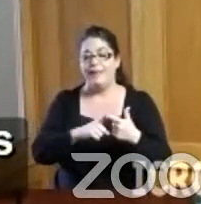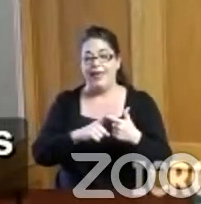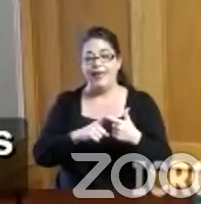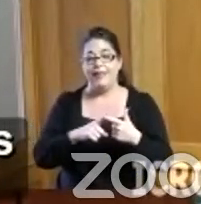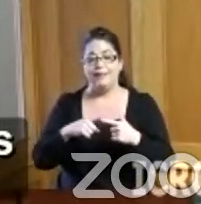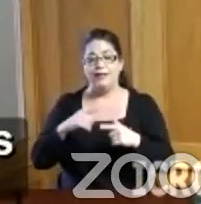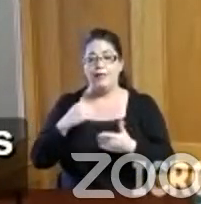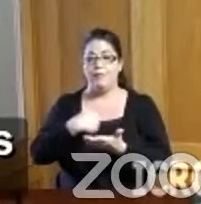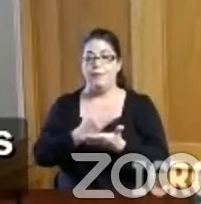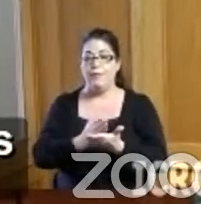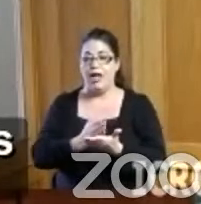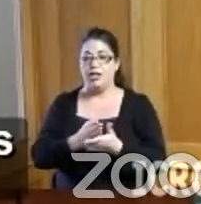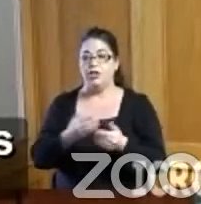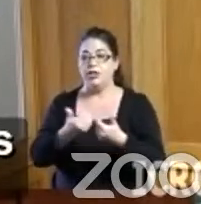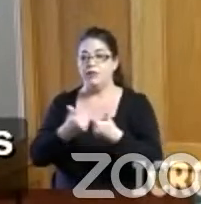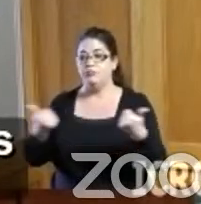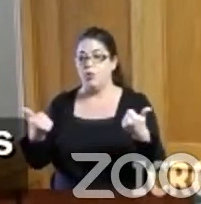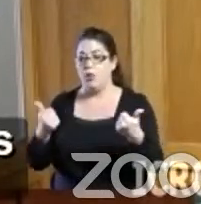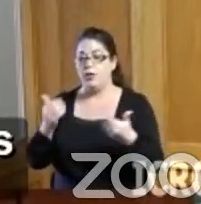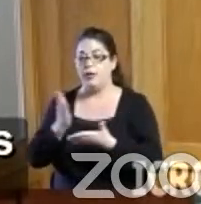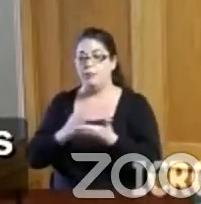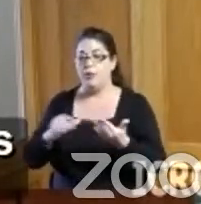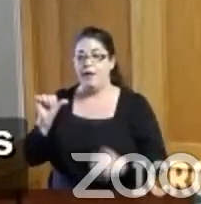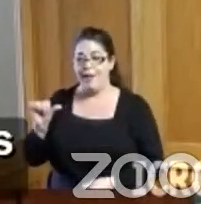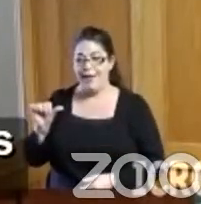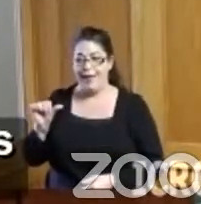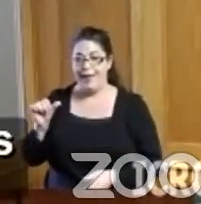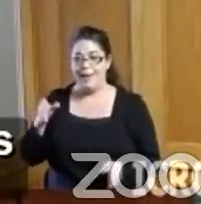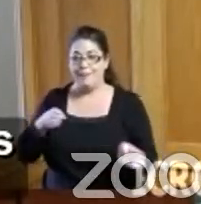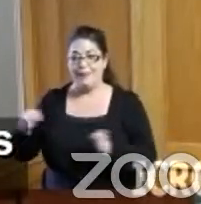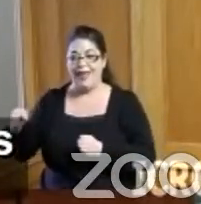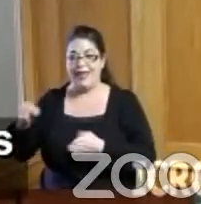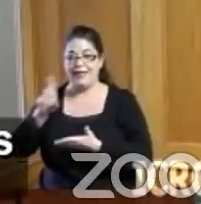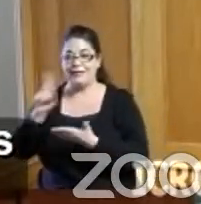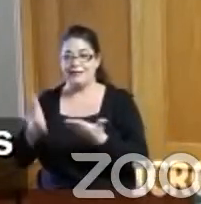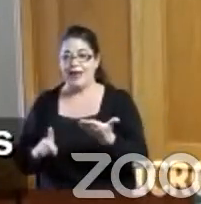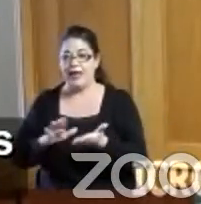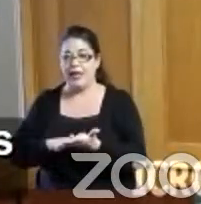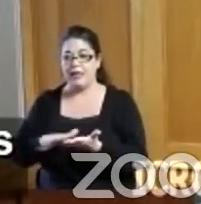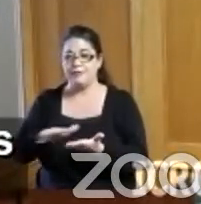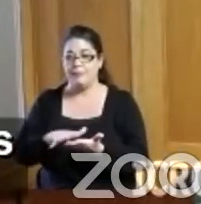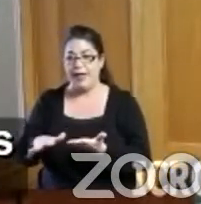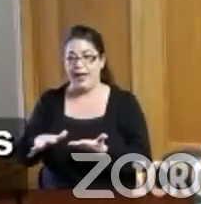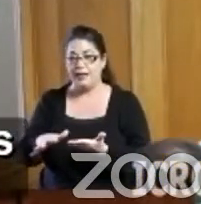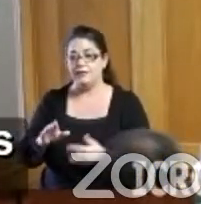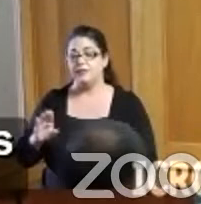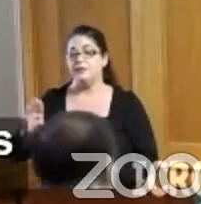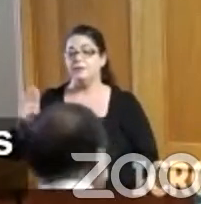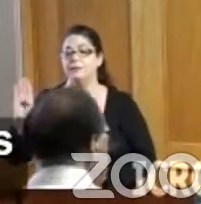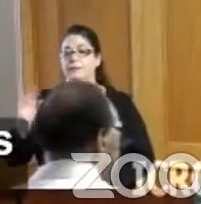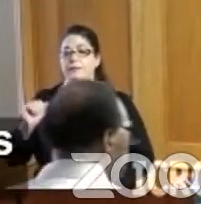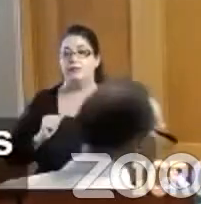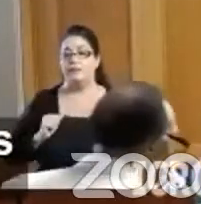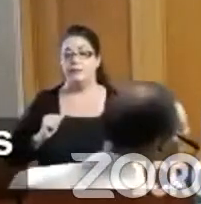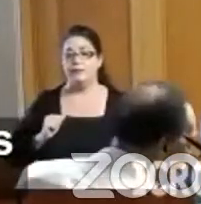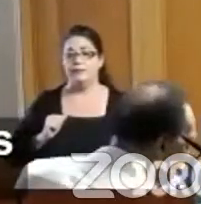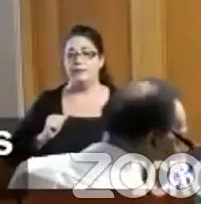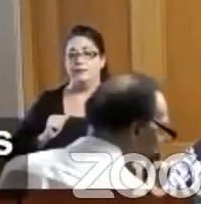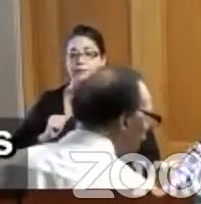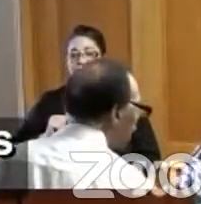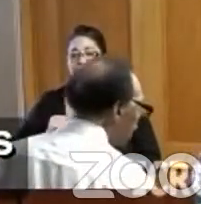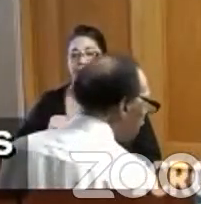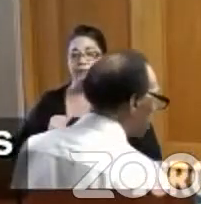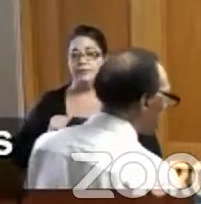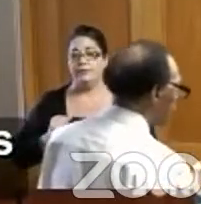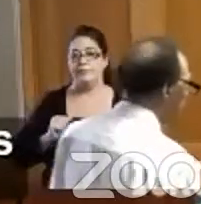And our budget is broken out into Exhibit A, which is planning, design, and easements. Exhibit B is for allowances. That's where